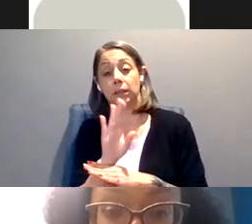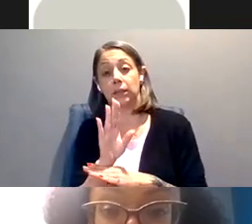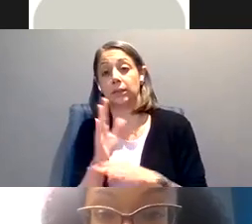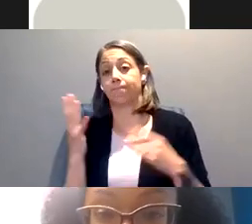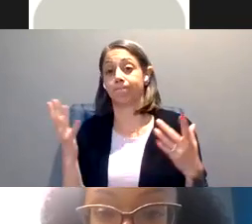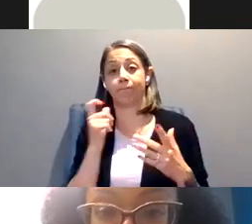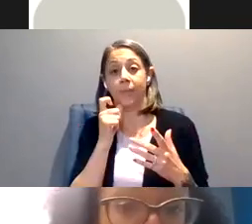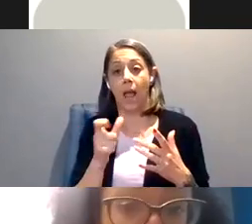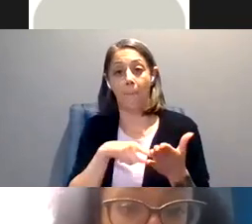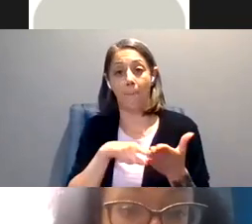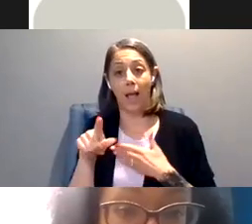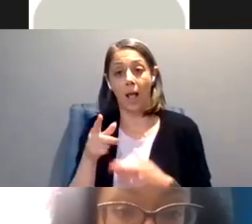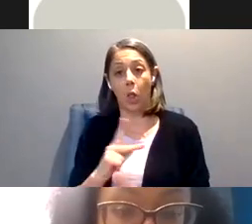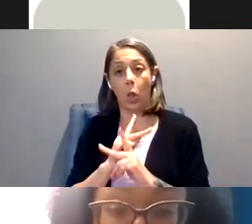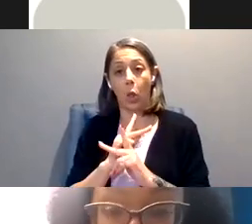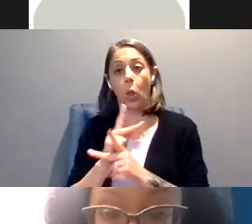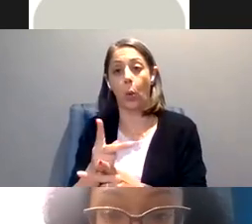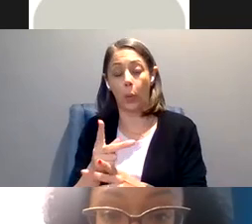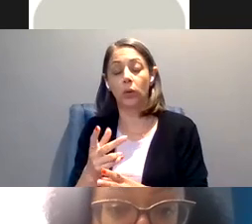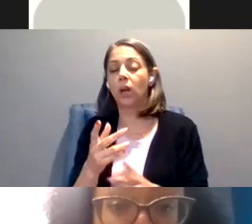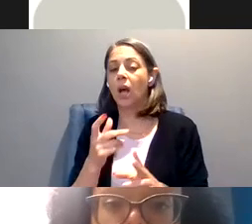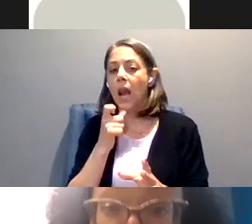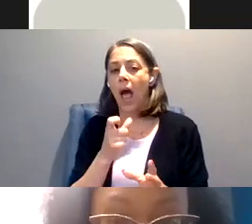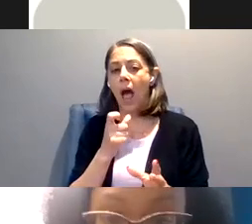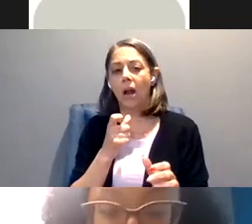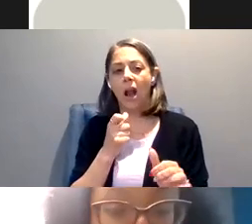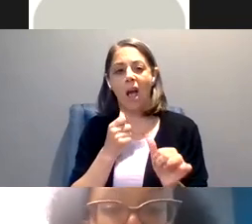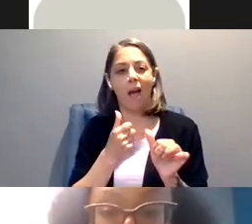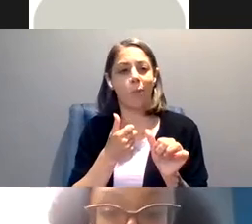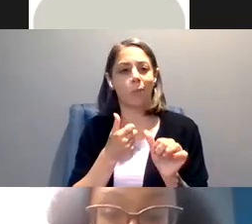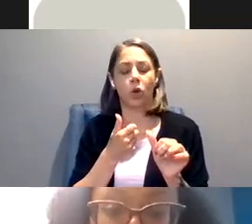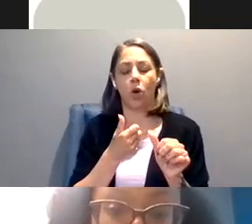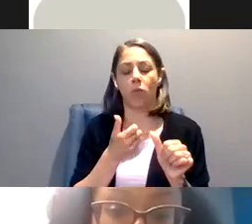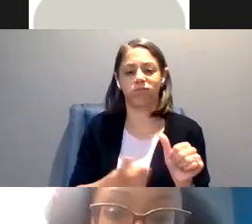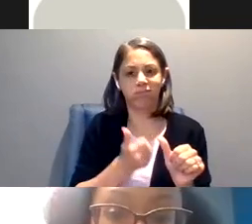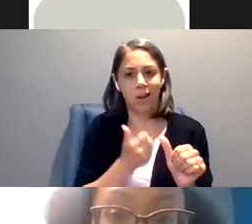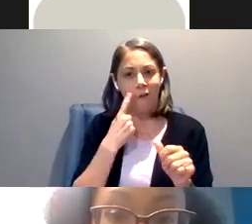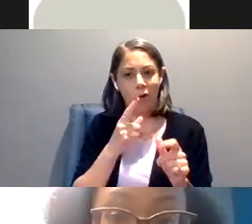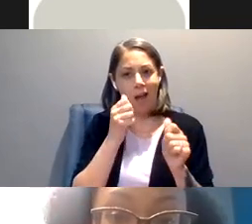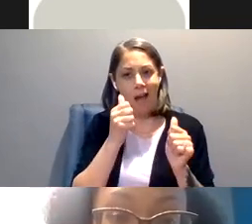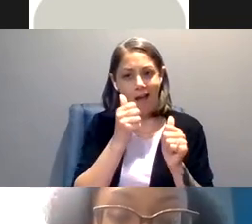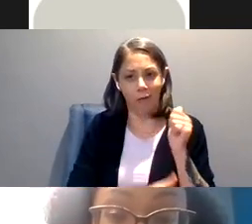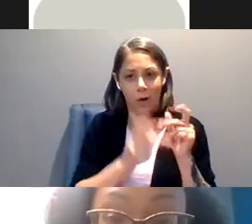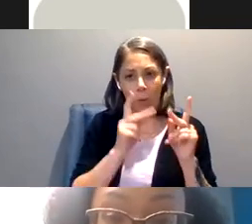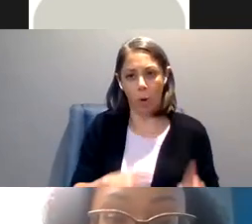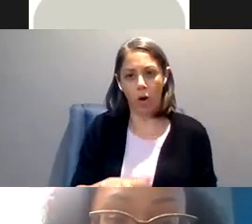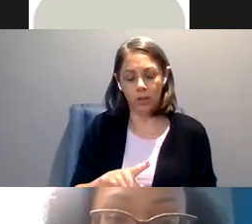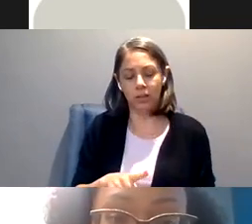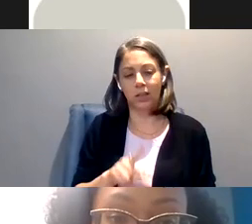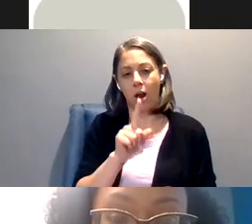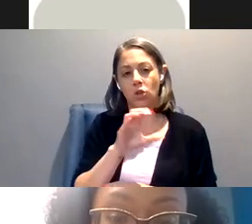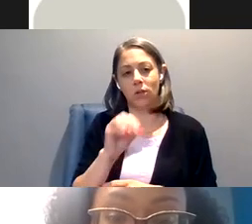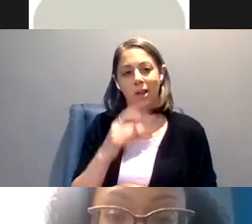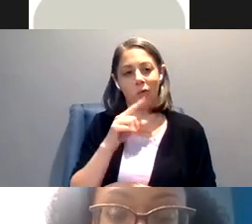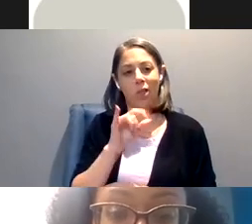defaults on their loan, we're not going to go after every single person for 100% of what that default is